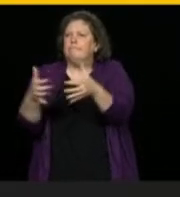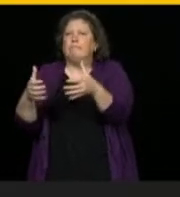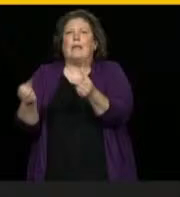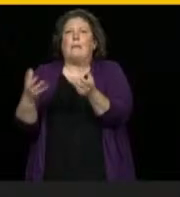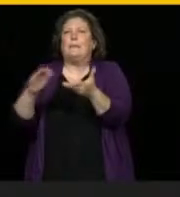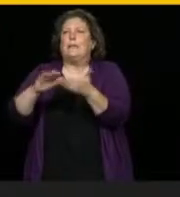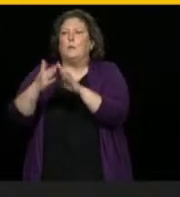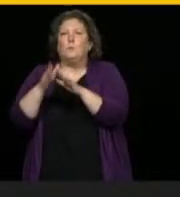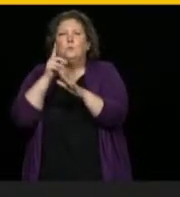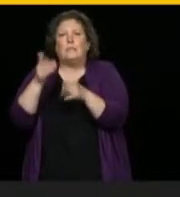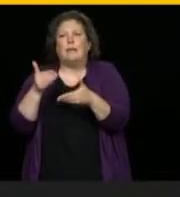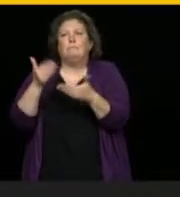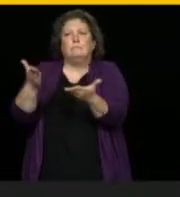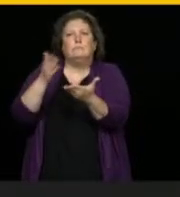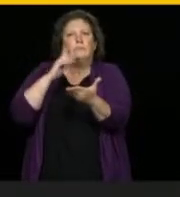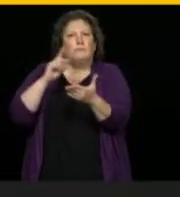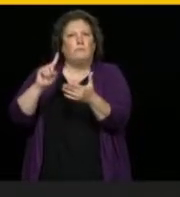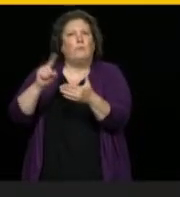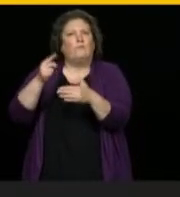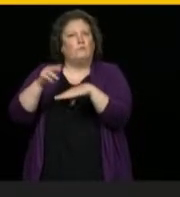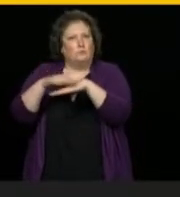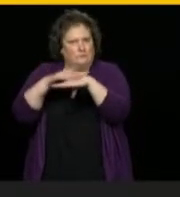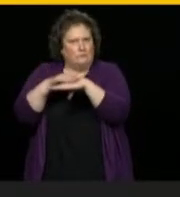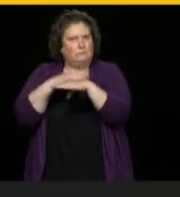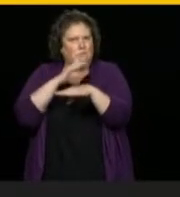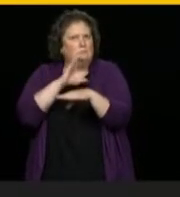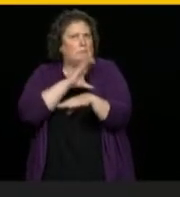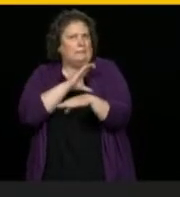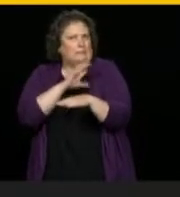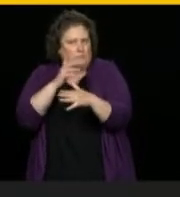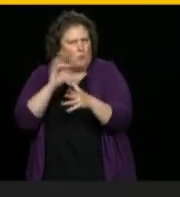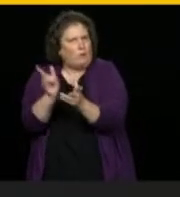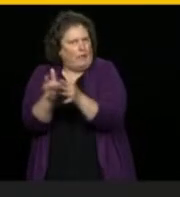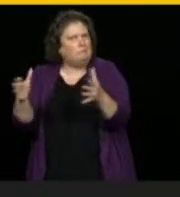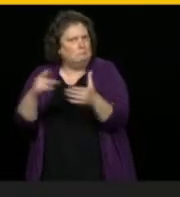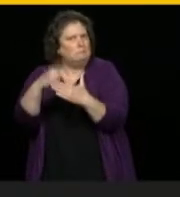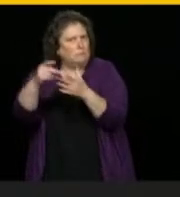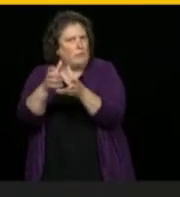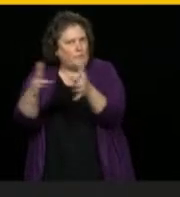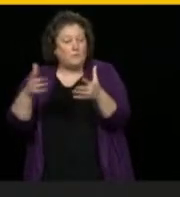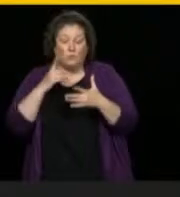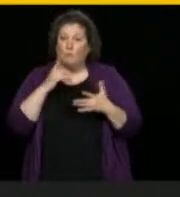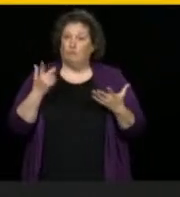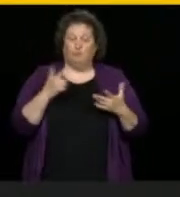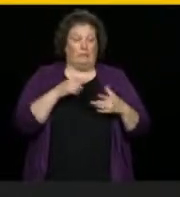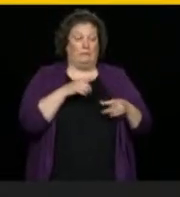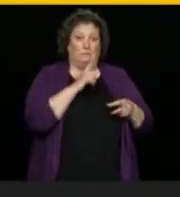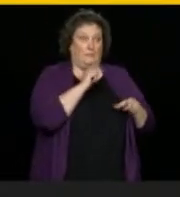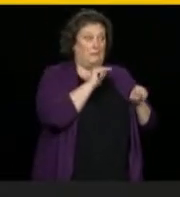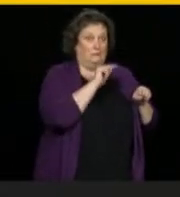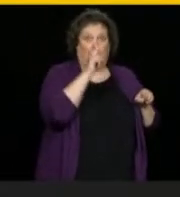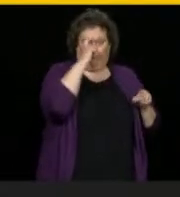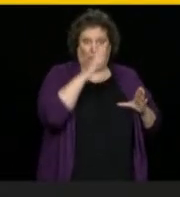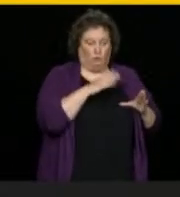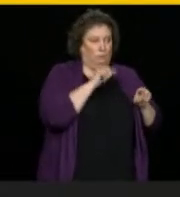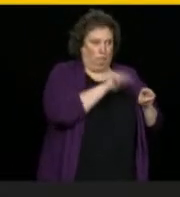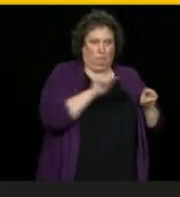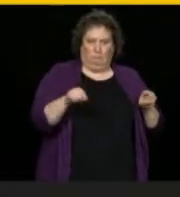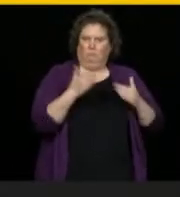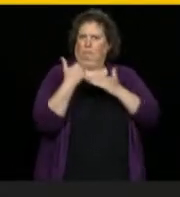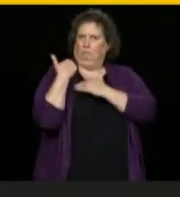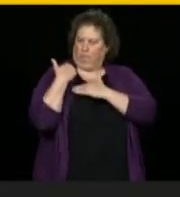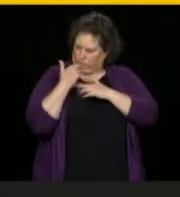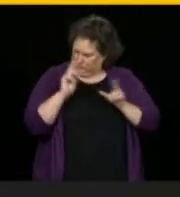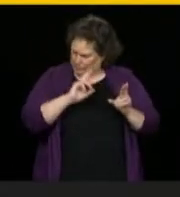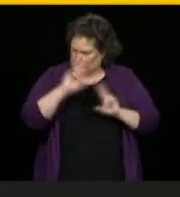Nations policing. We have our work cut out for us, but we're ready. Fighting systemic racism,